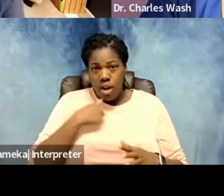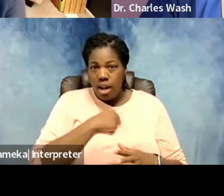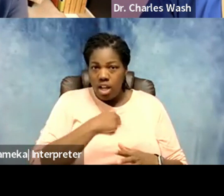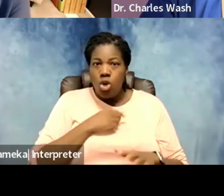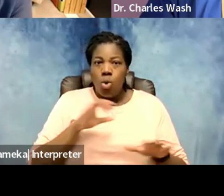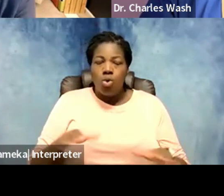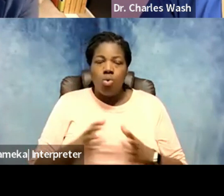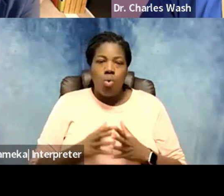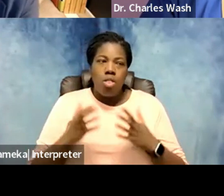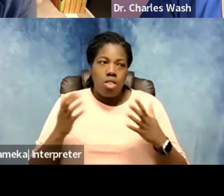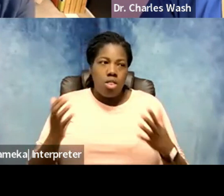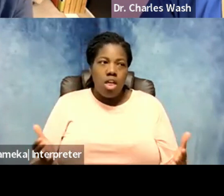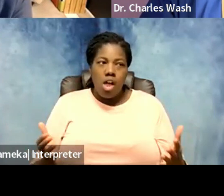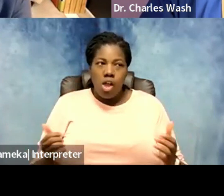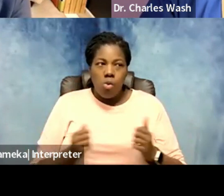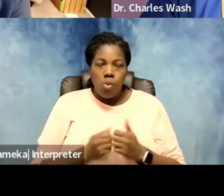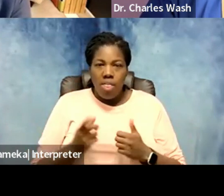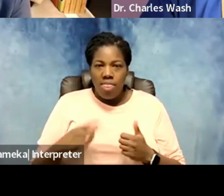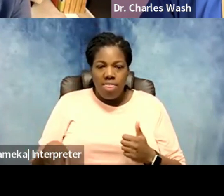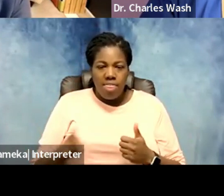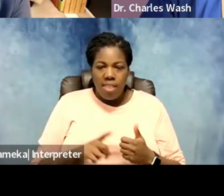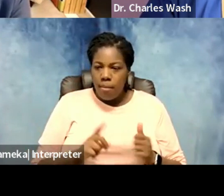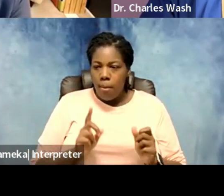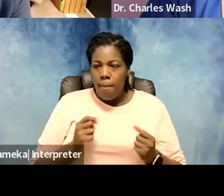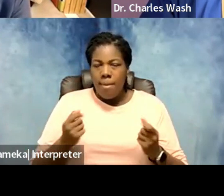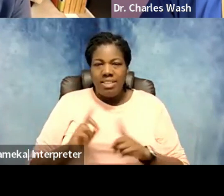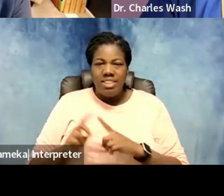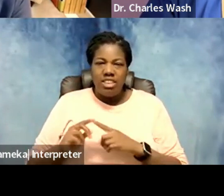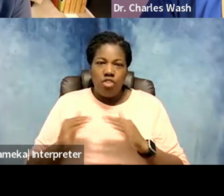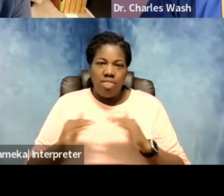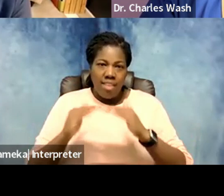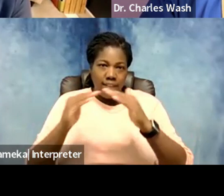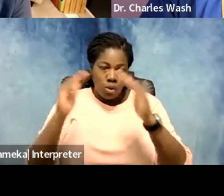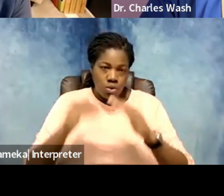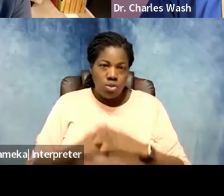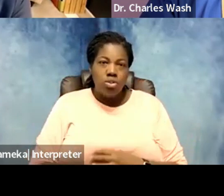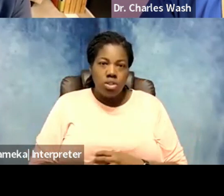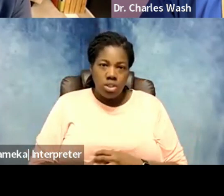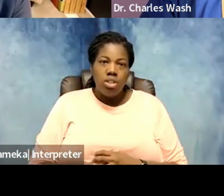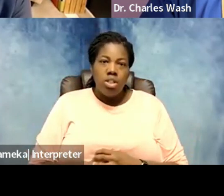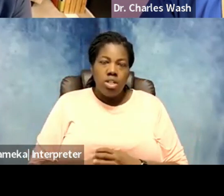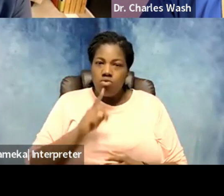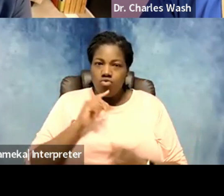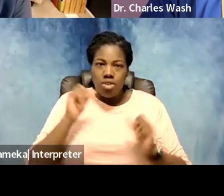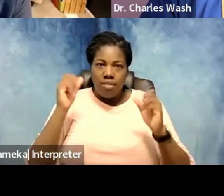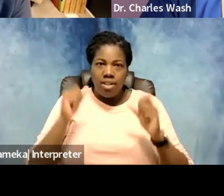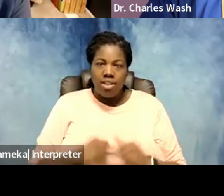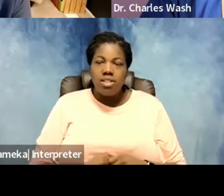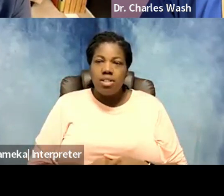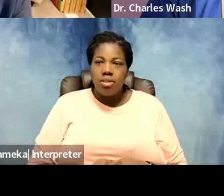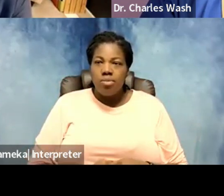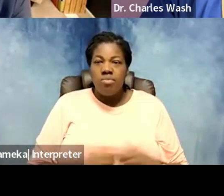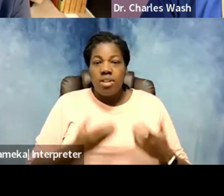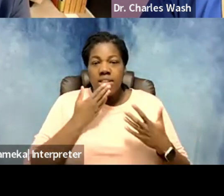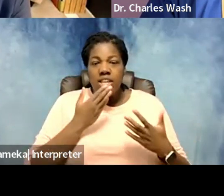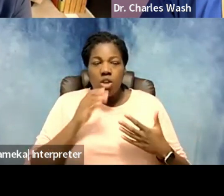to do so much with them on so many different levels. It's just been fantastic. Well, thanks so